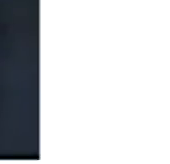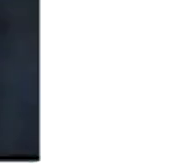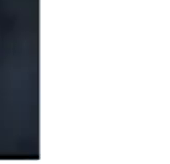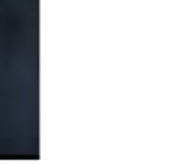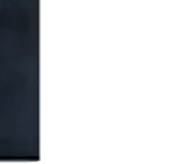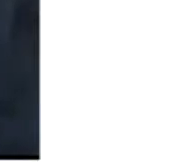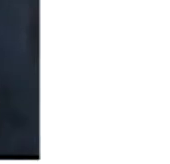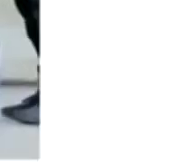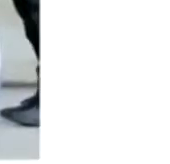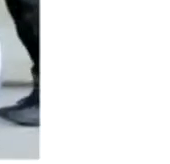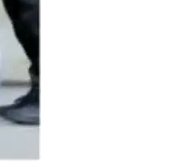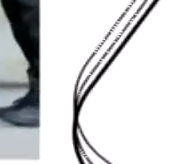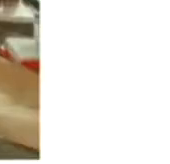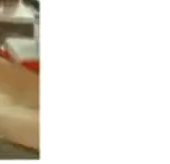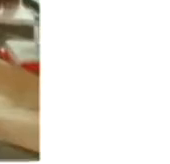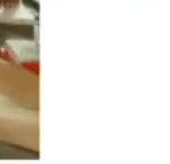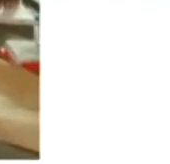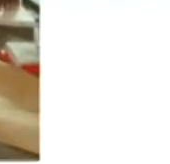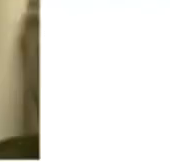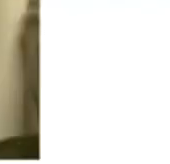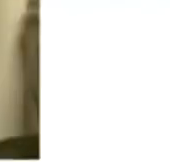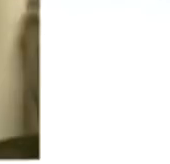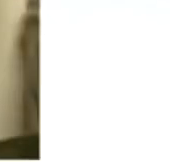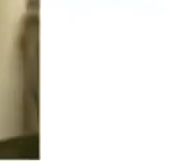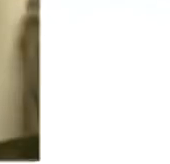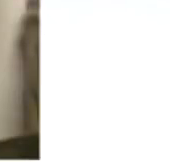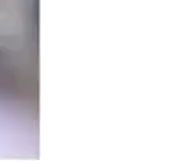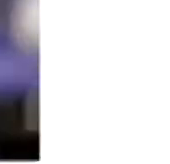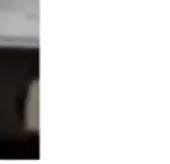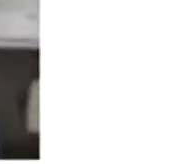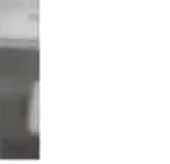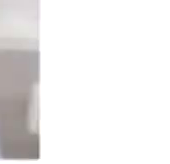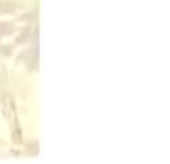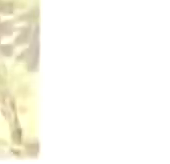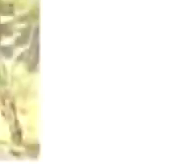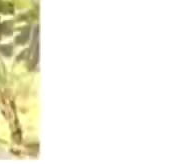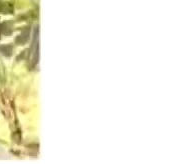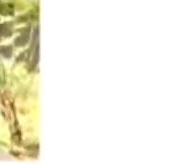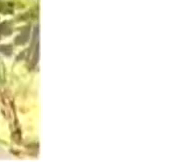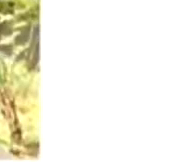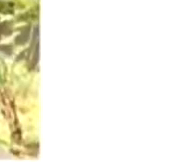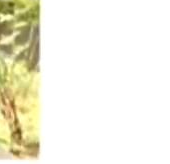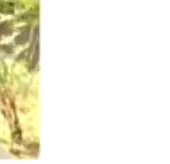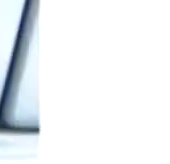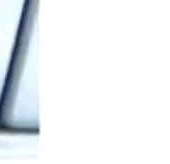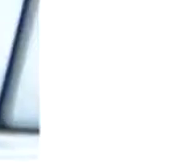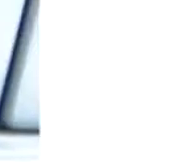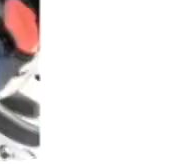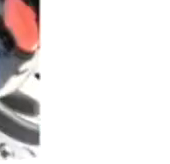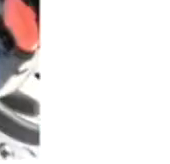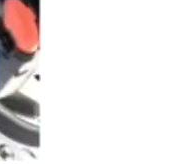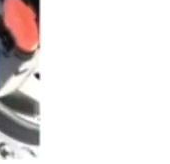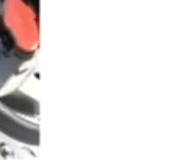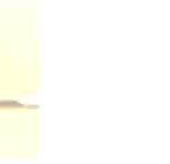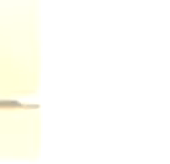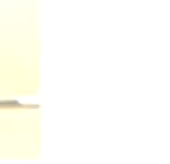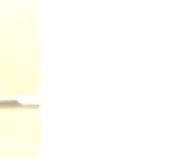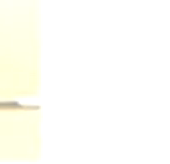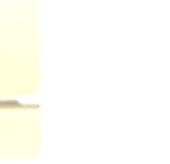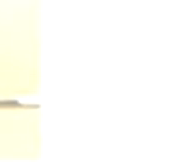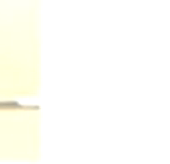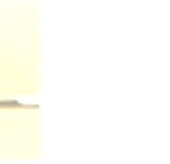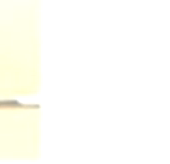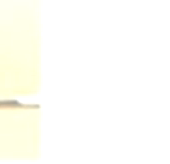to the interest of Kenyan public on various subjects of national importance. Asikaribu tujifunze. Keeping you up to date with